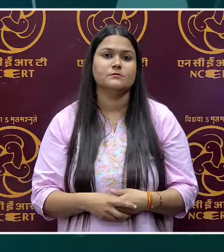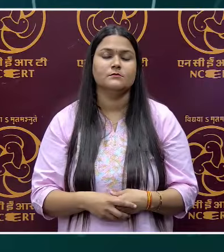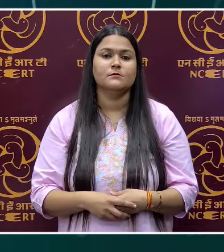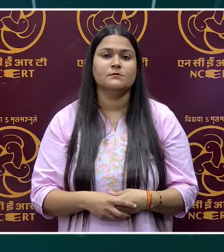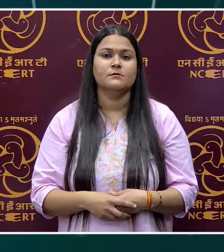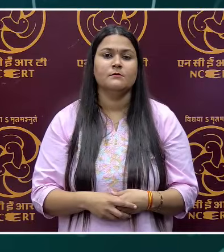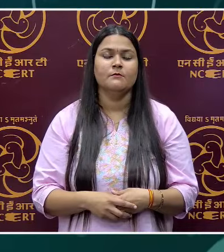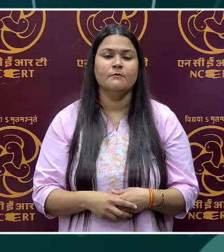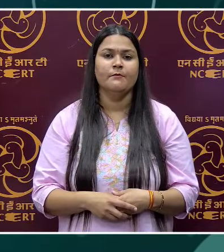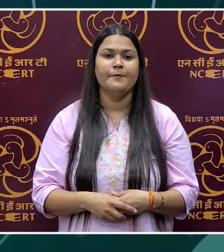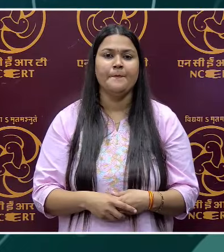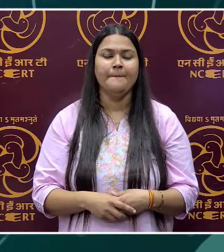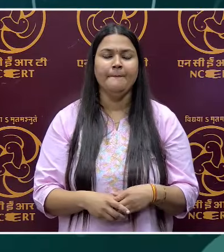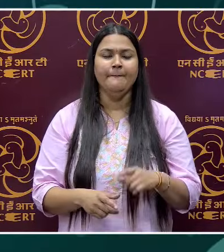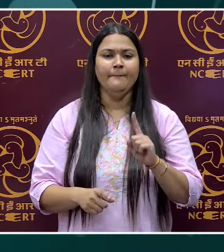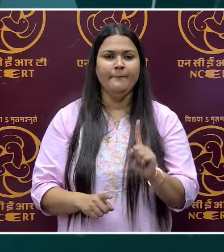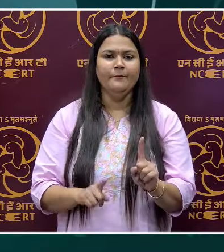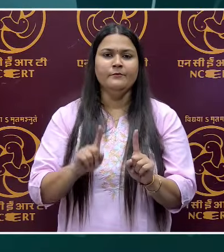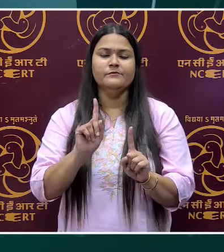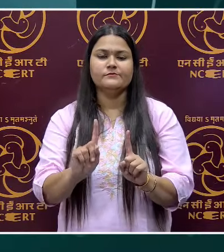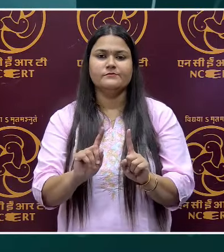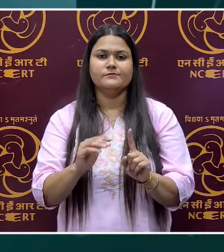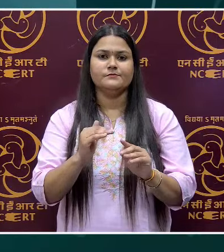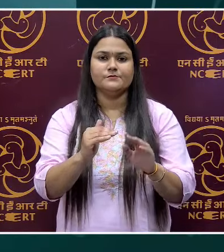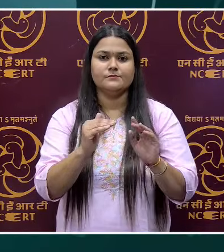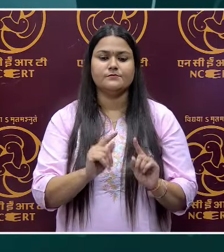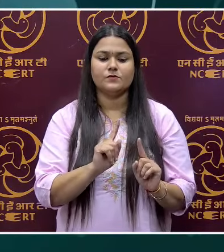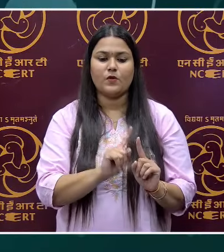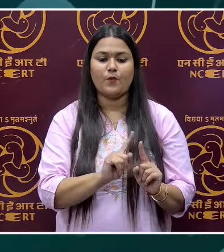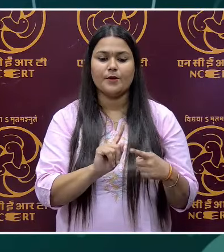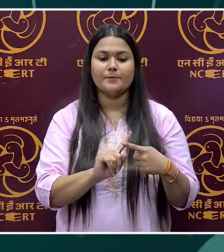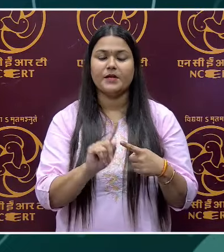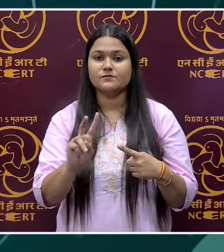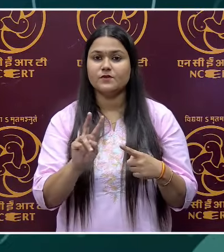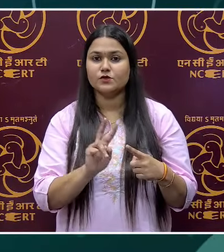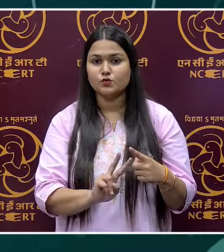1 and 1, it is given there. So, I will submit.